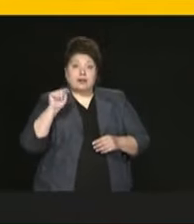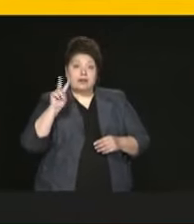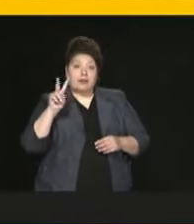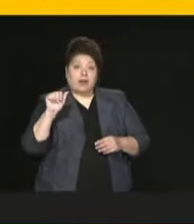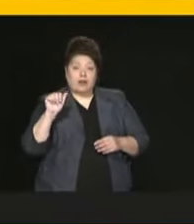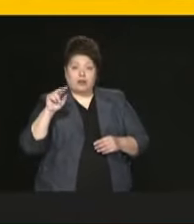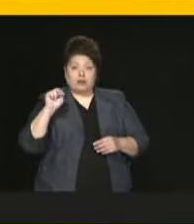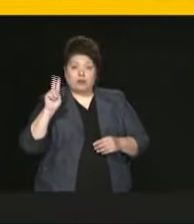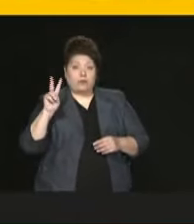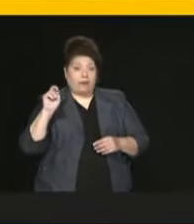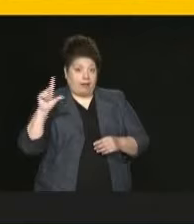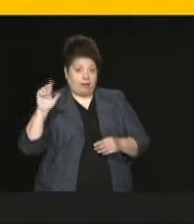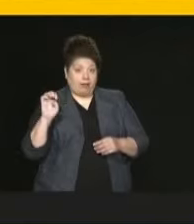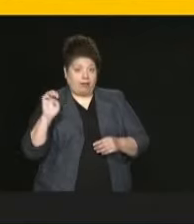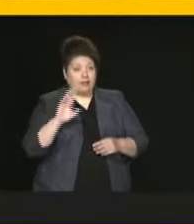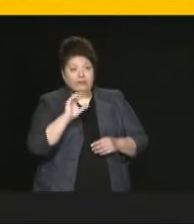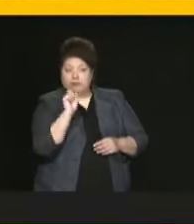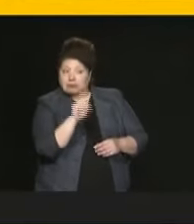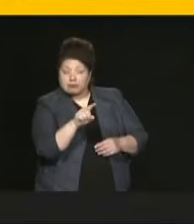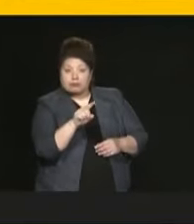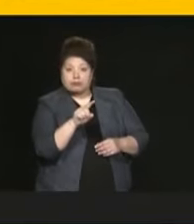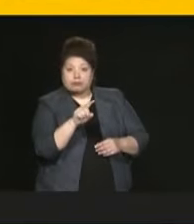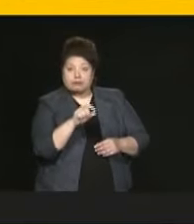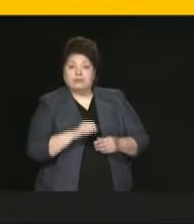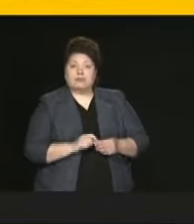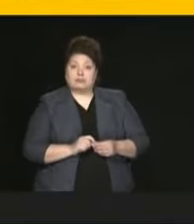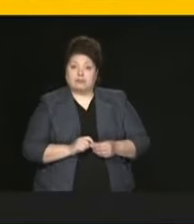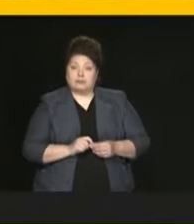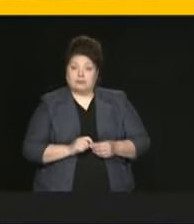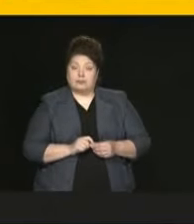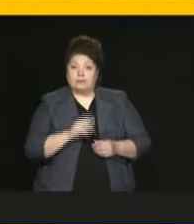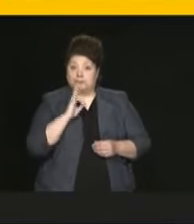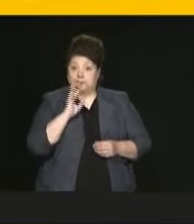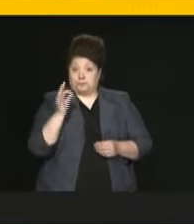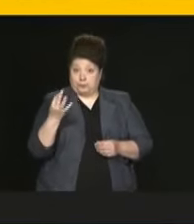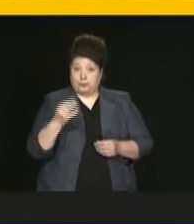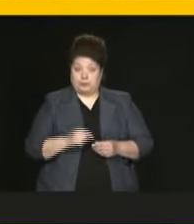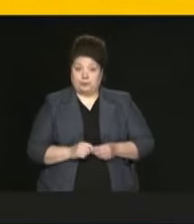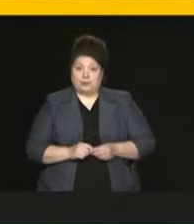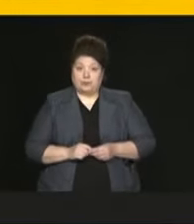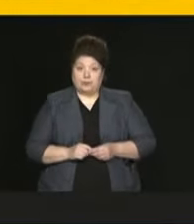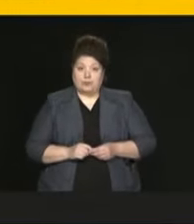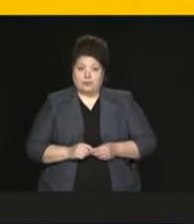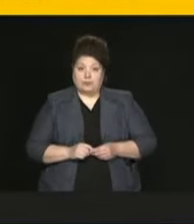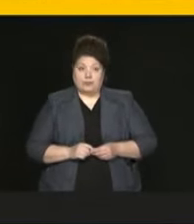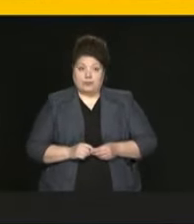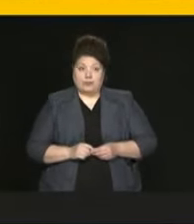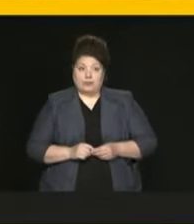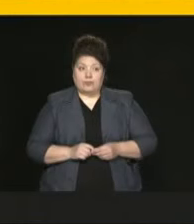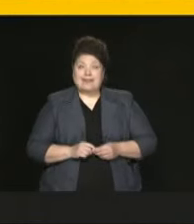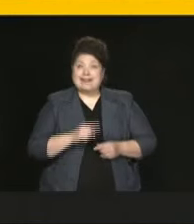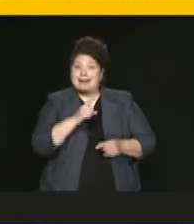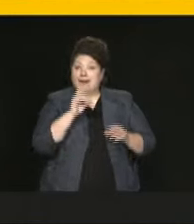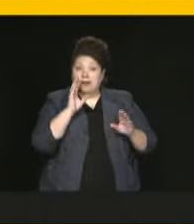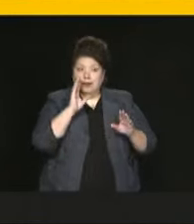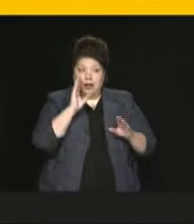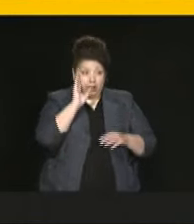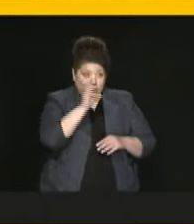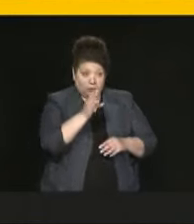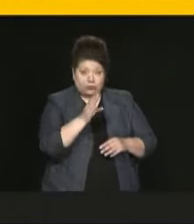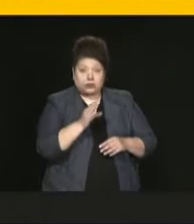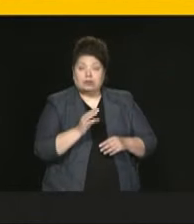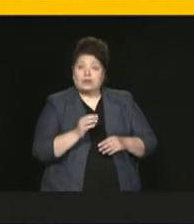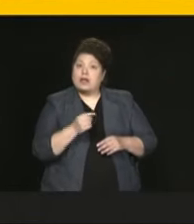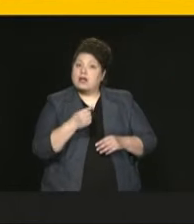Nouvelle. Question from TVA Nouvelle. Go ahead. Hello. A first question for Dr. Tam,